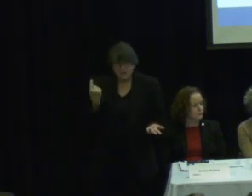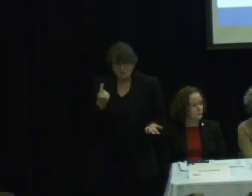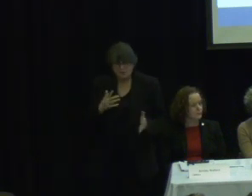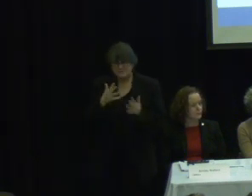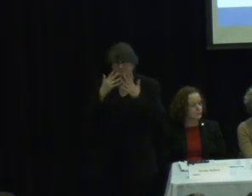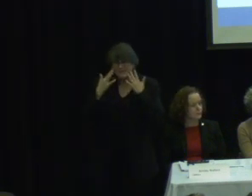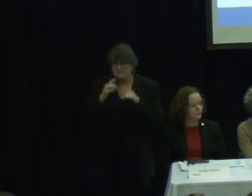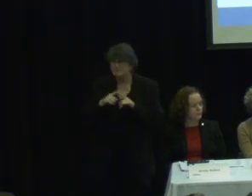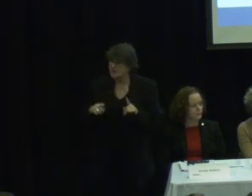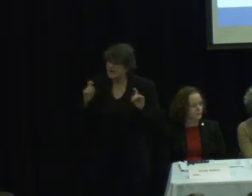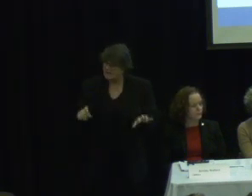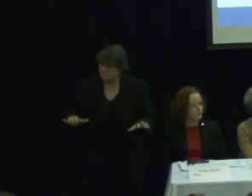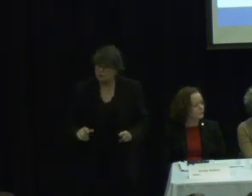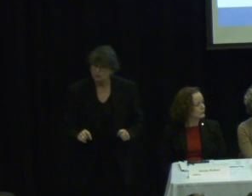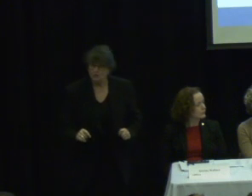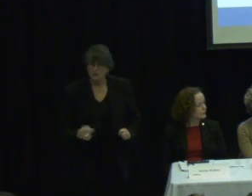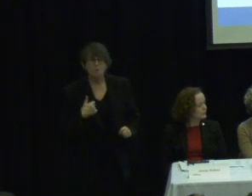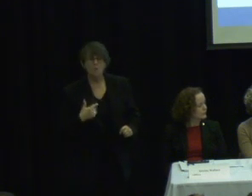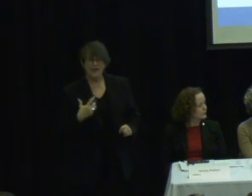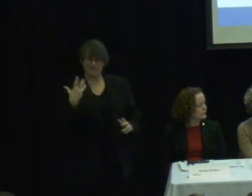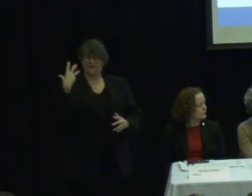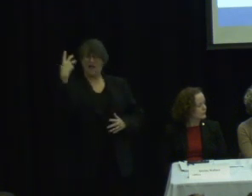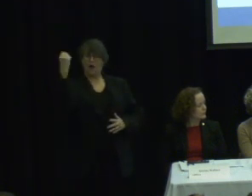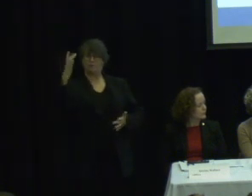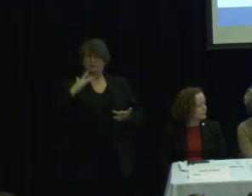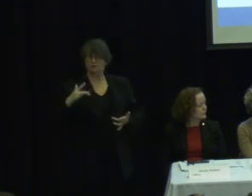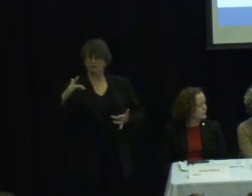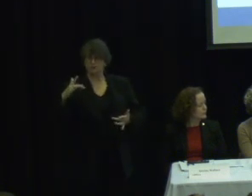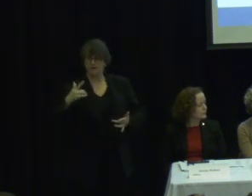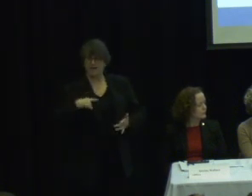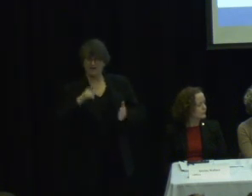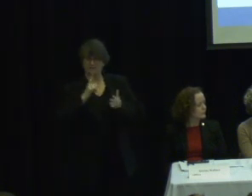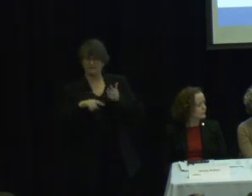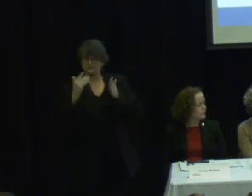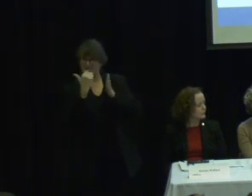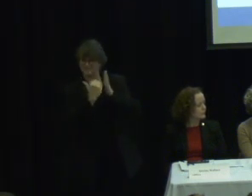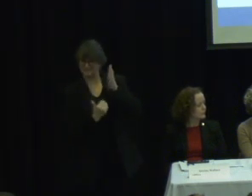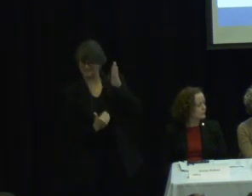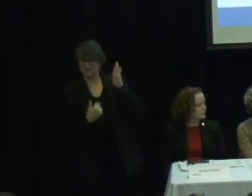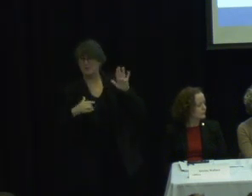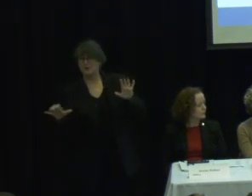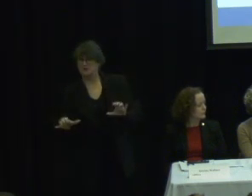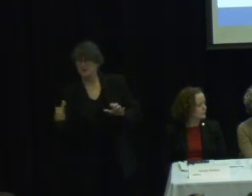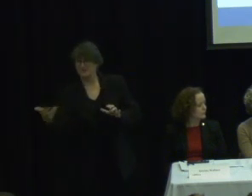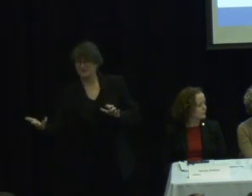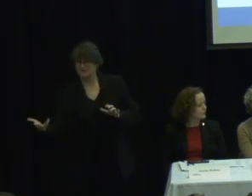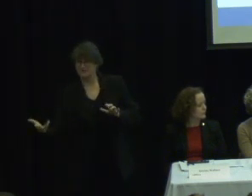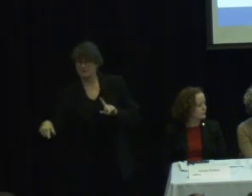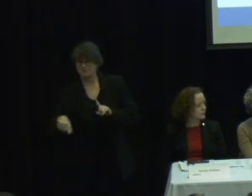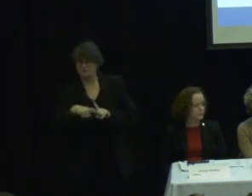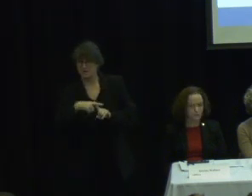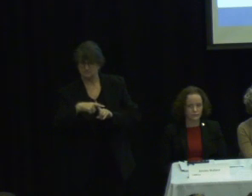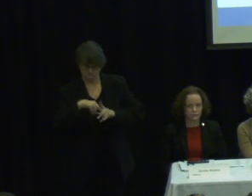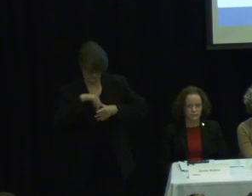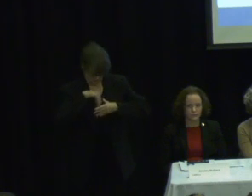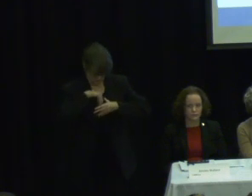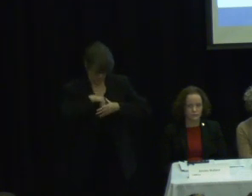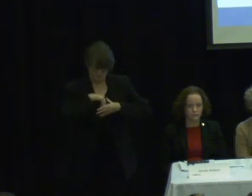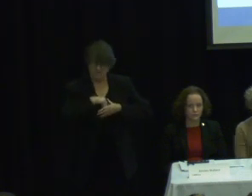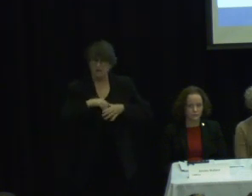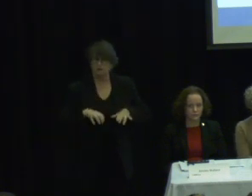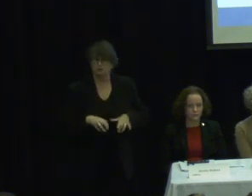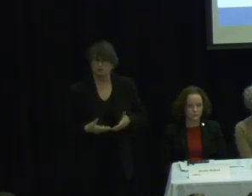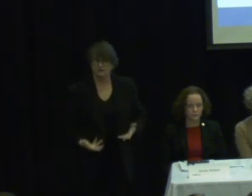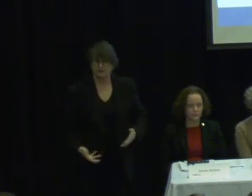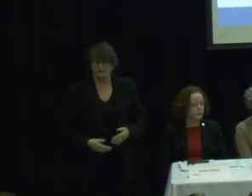journey. We've got the checklist. We're doing the stuff. And then there's an inward journey where it really changes. And our hope